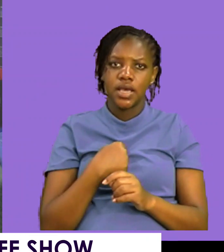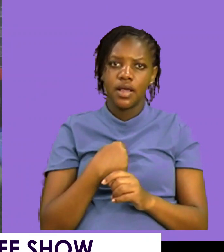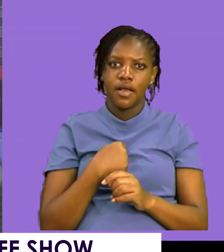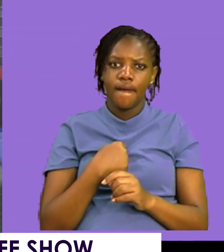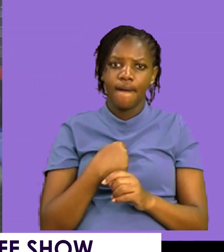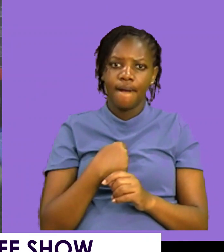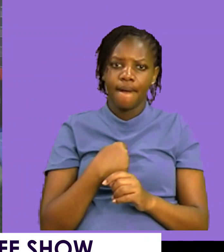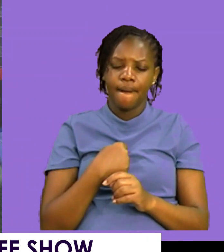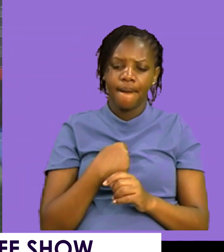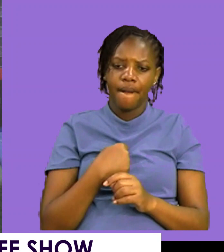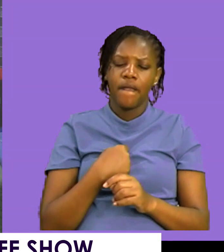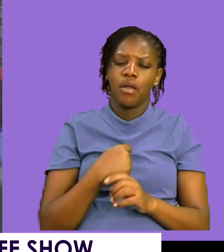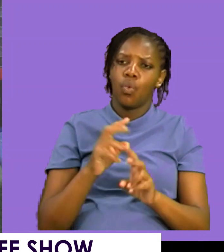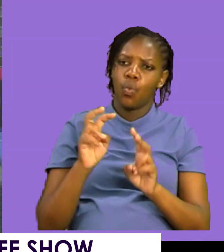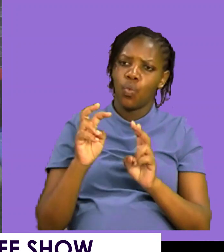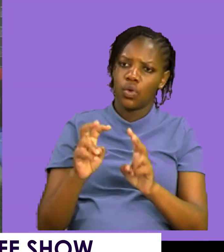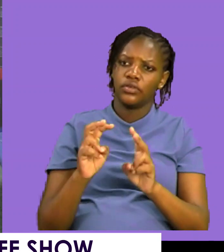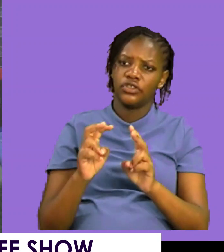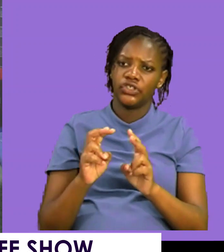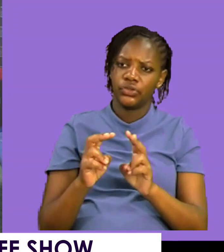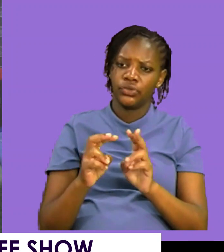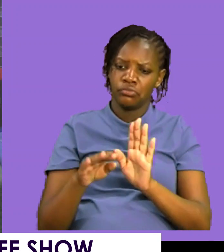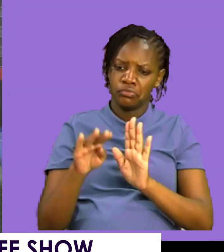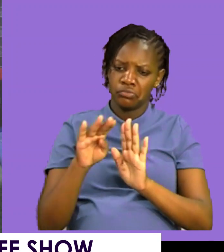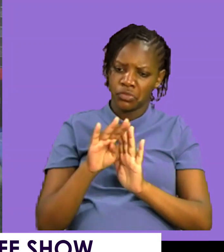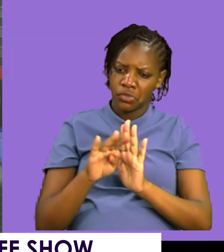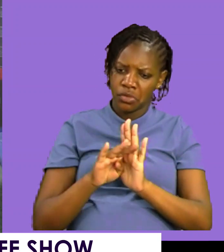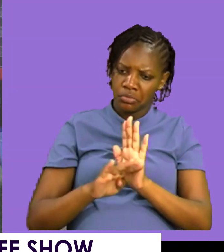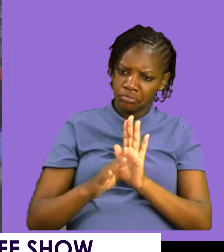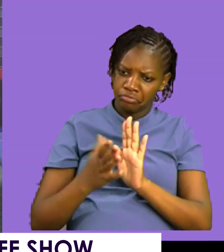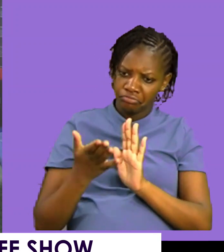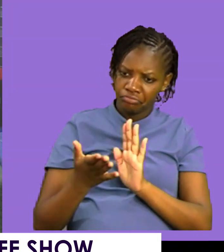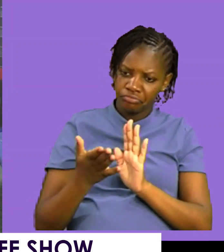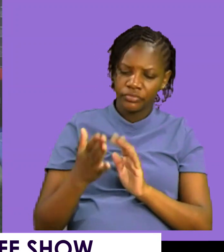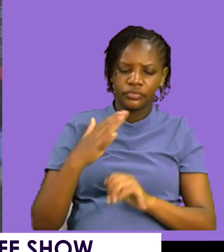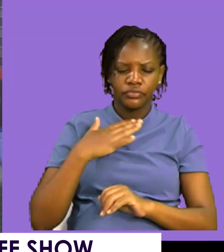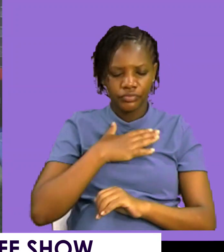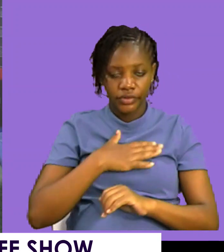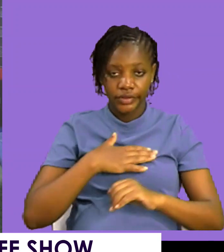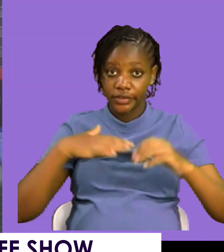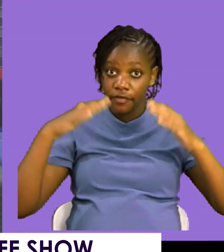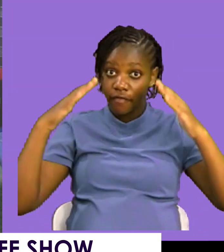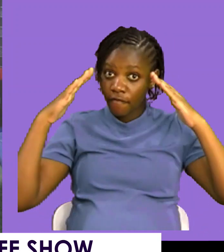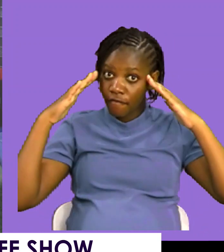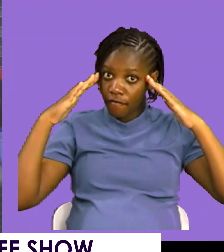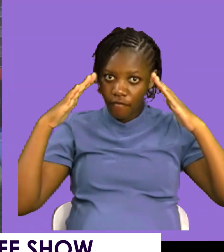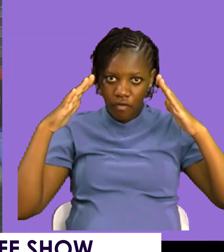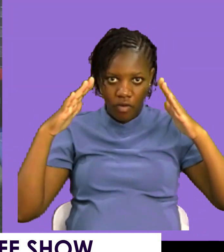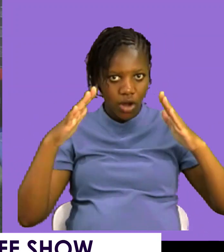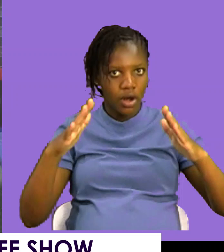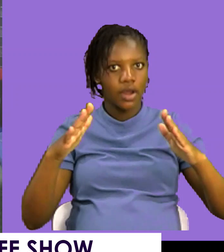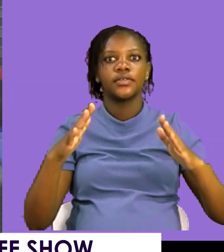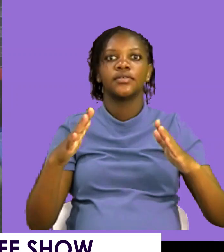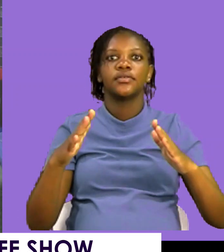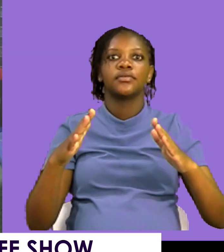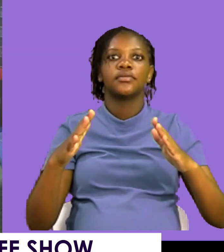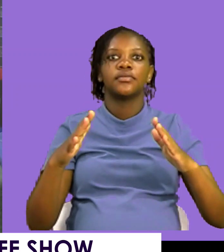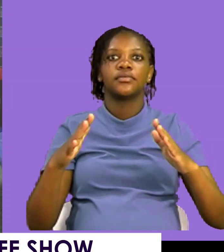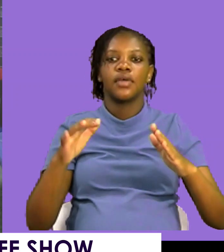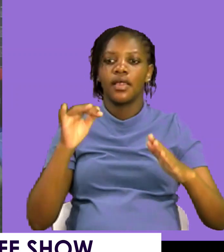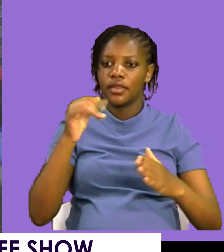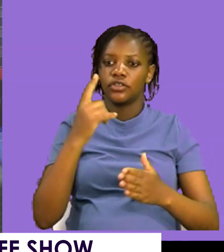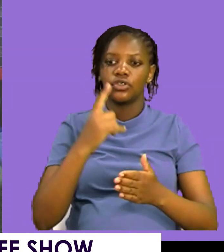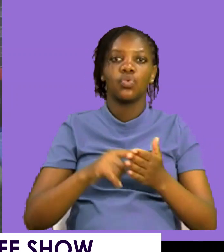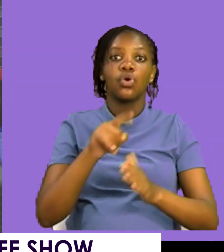you're watching the Treasures of Life show. Be attentive." This is